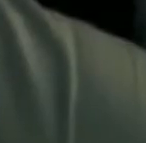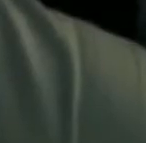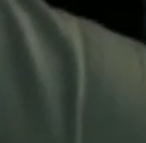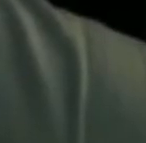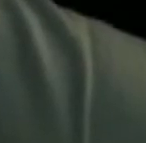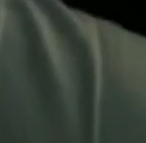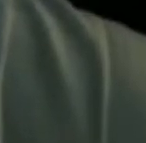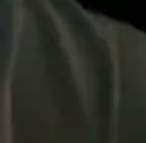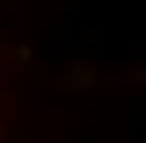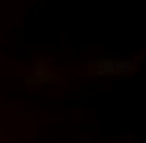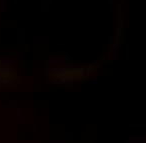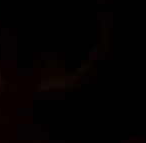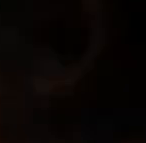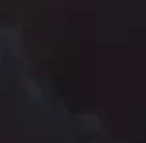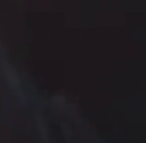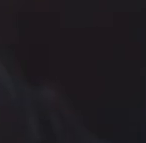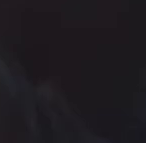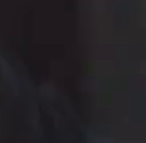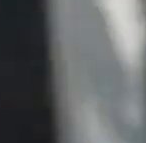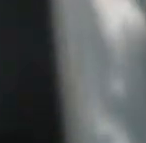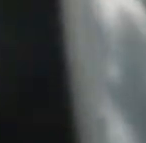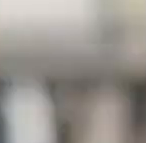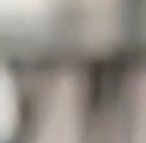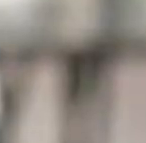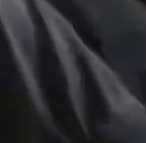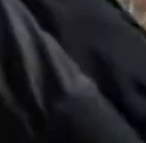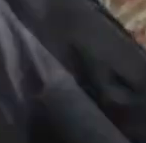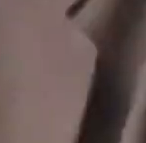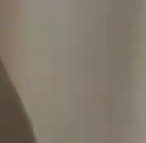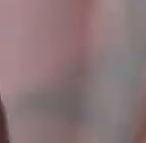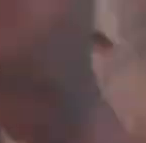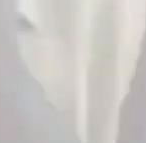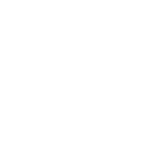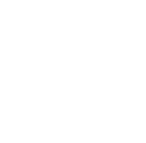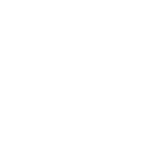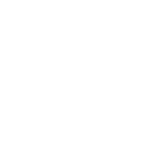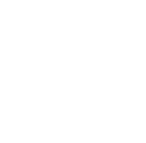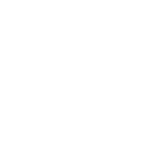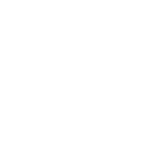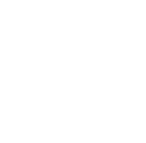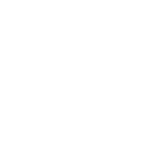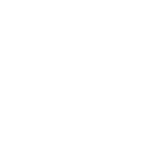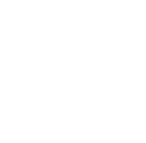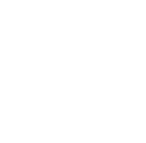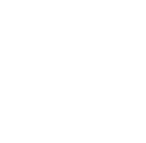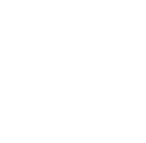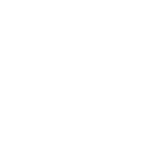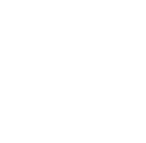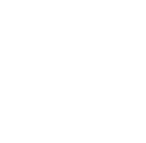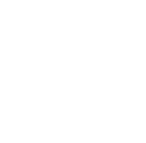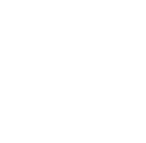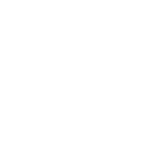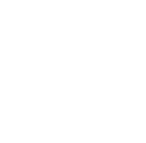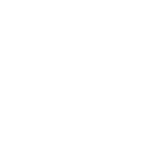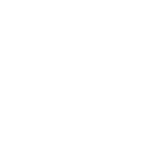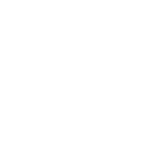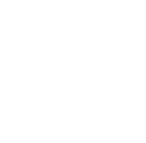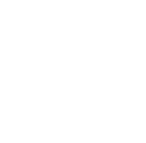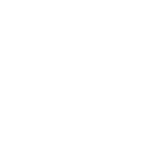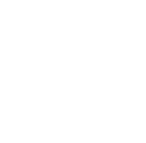one is left behind in our journey to a digitally transformed nation. Communications Authority of